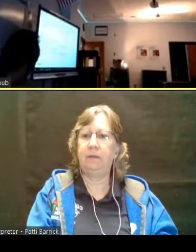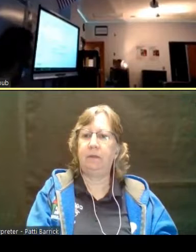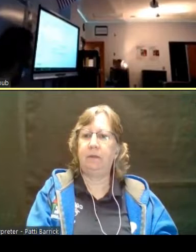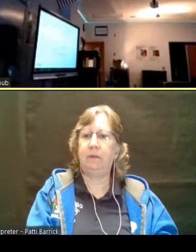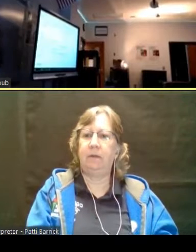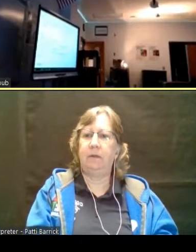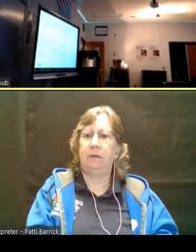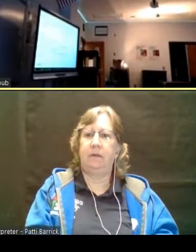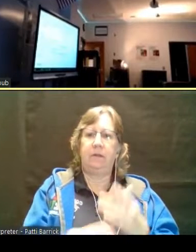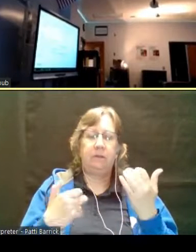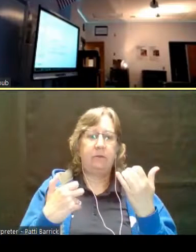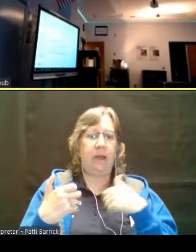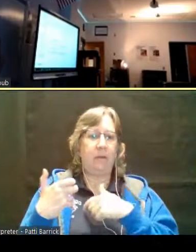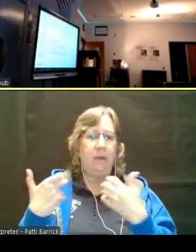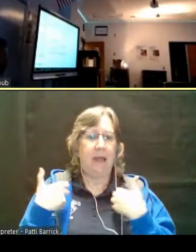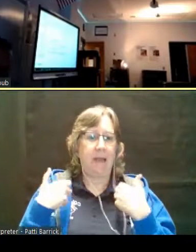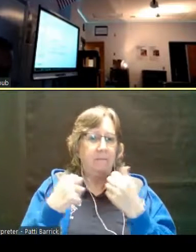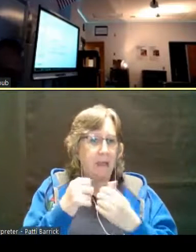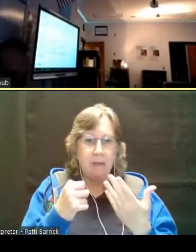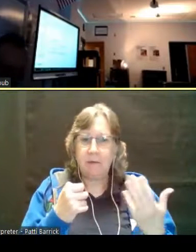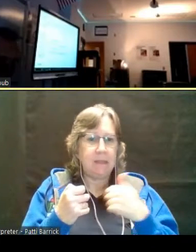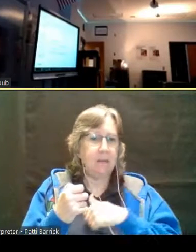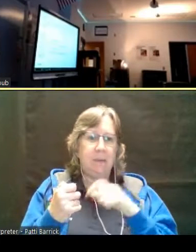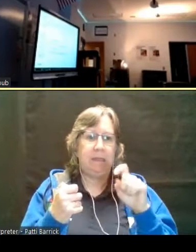So we have a bunch of content in here. We have everything we need.